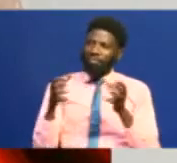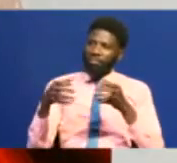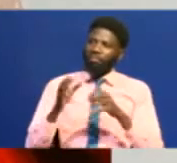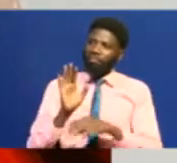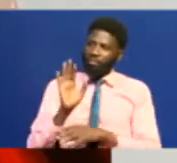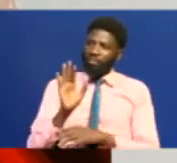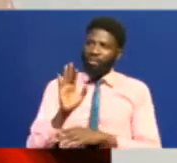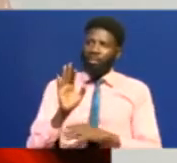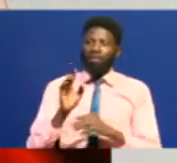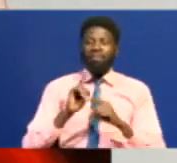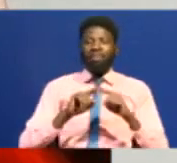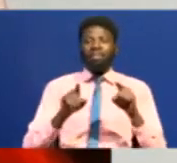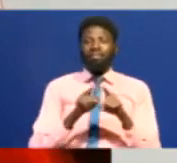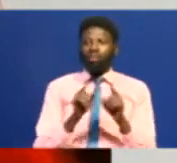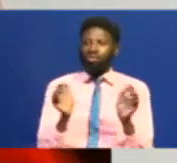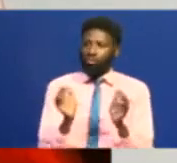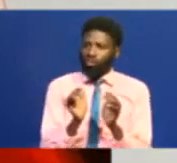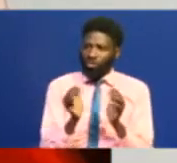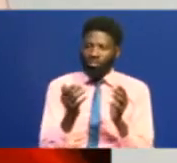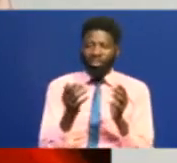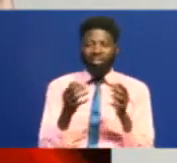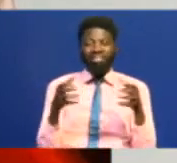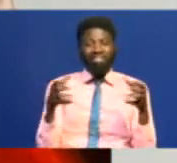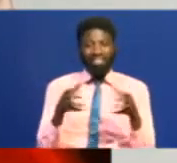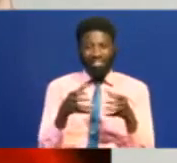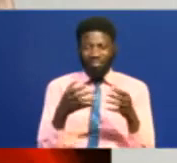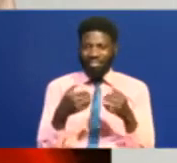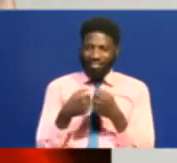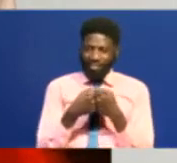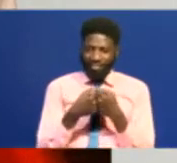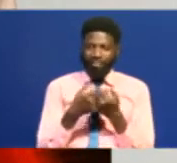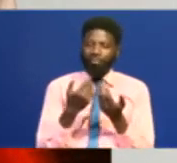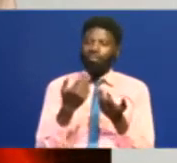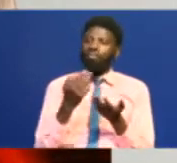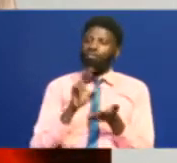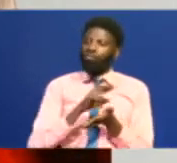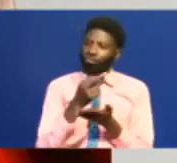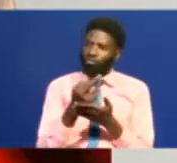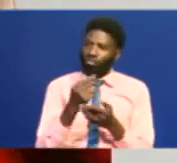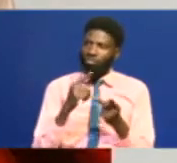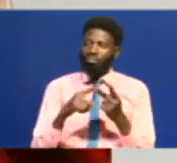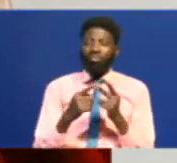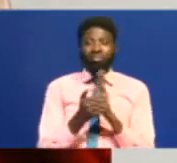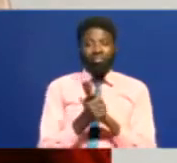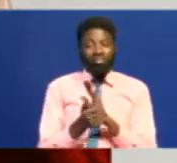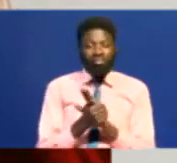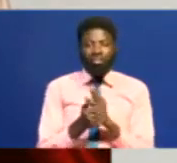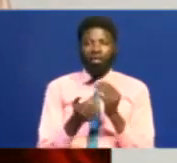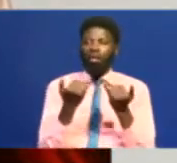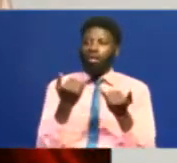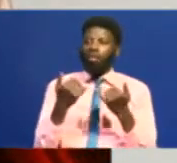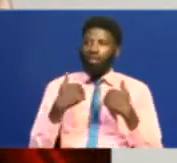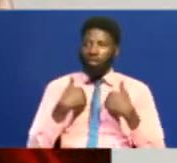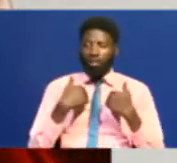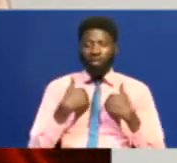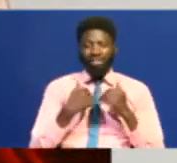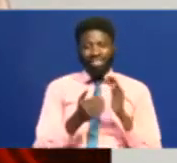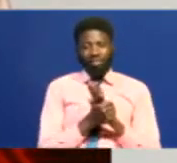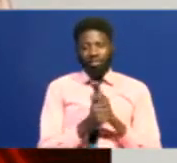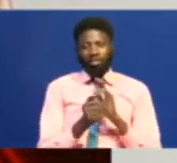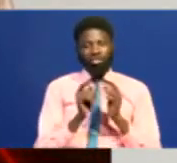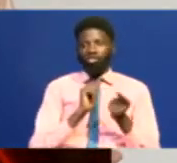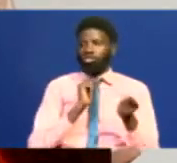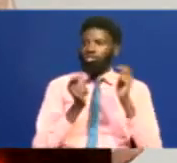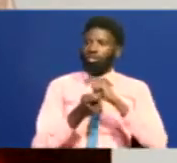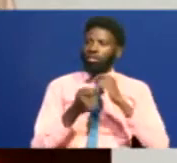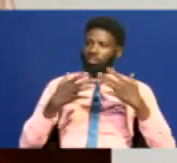Yes. And being a startup, you're actually limited in terms of resources, in terms of talent. Like right now, you know, there's a talent shift. Many of our young